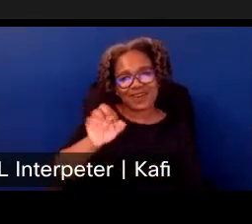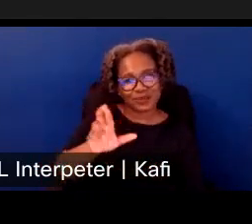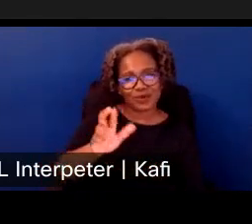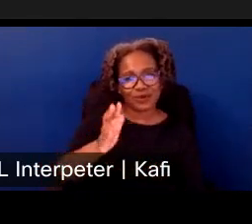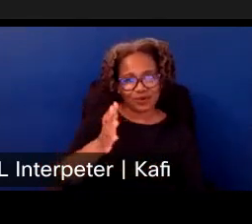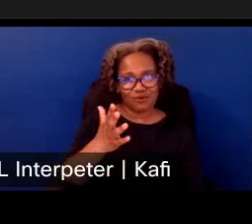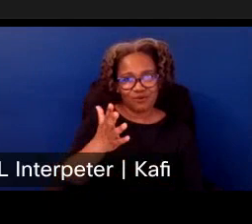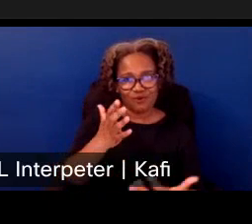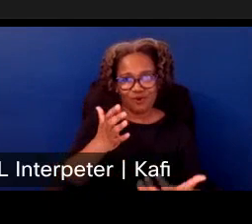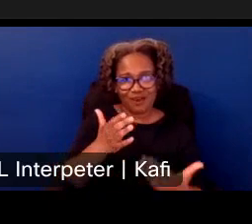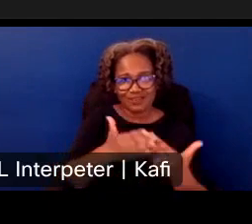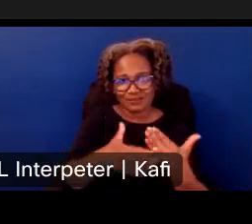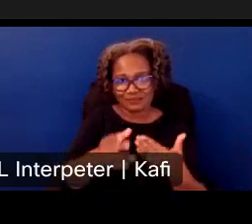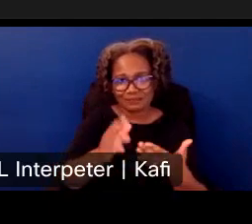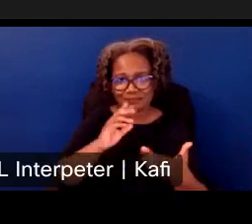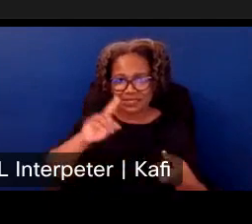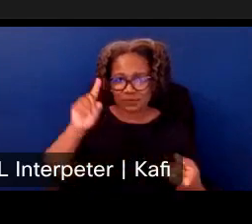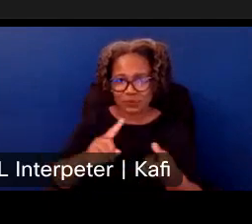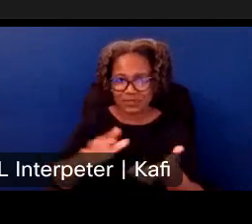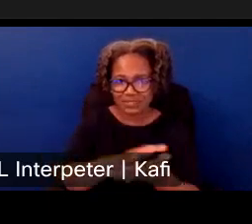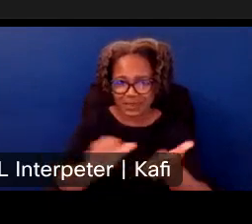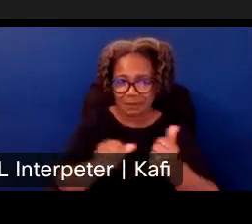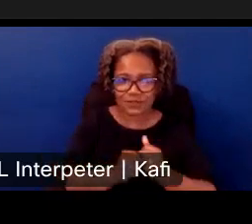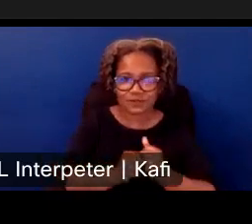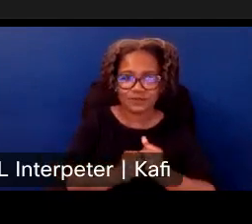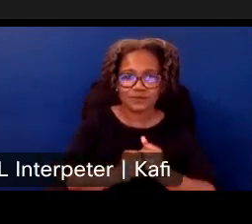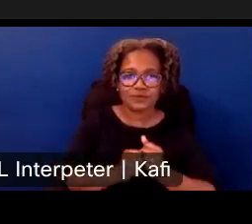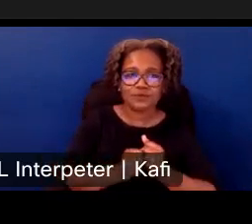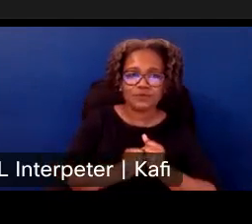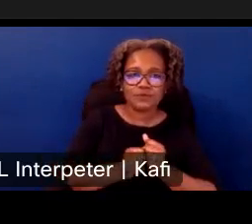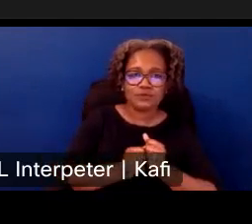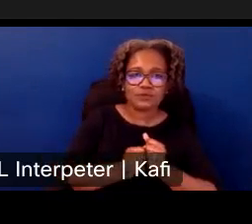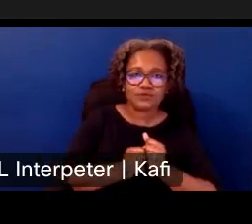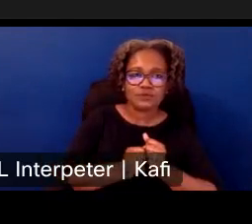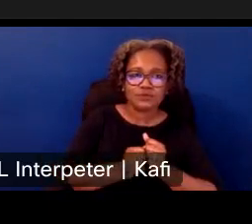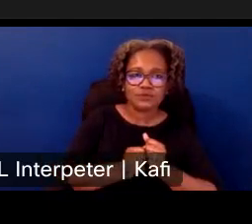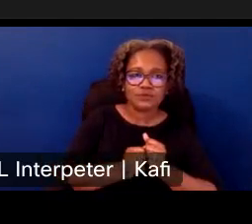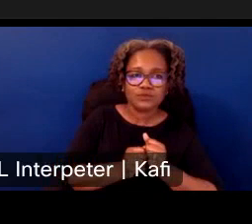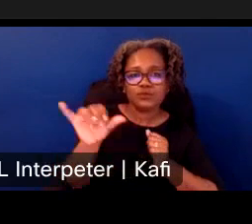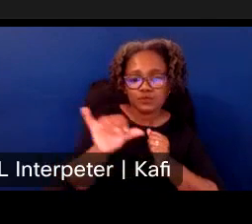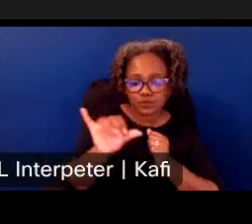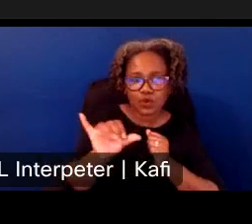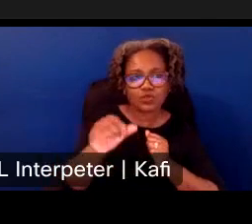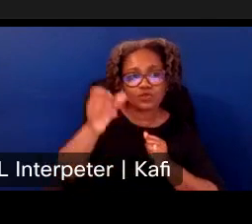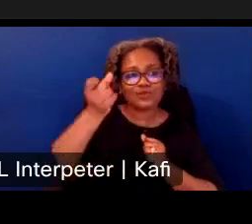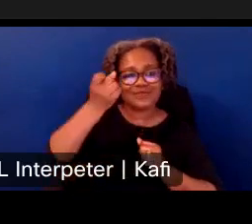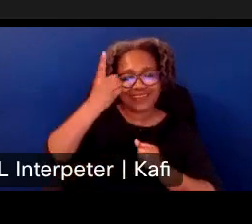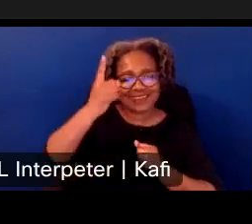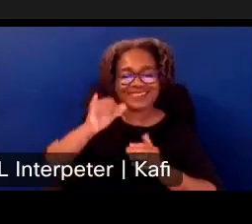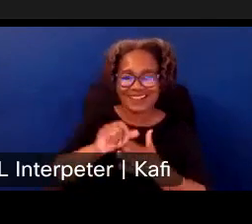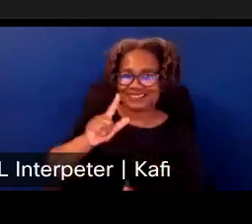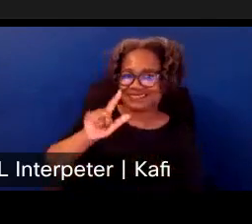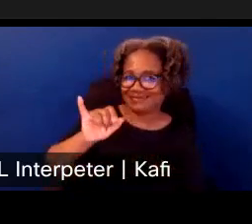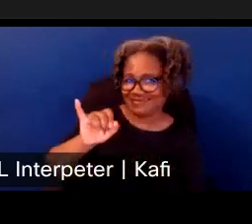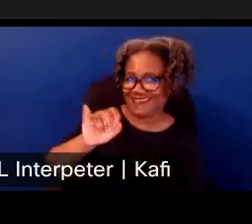it is grown as a live fiber, what you put internally into your body also